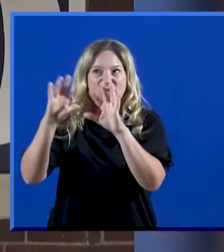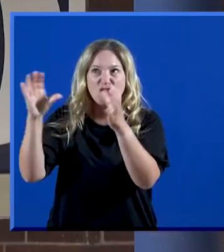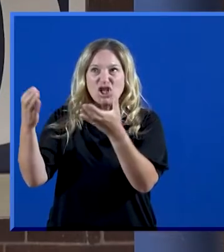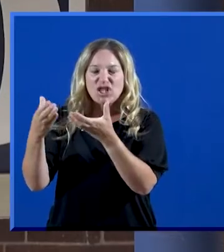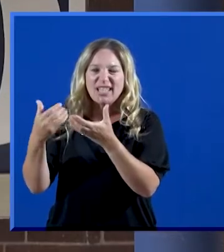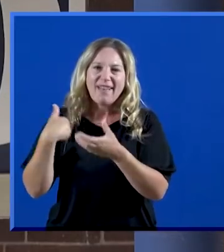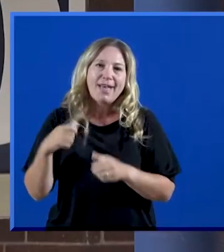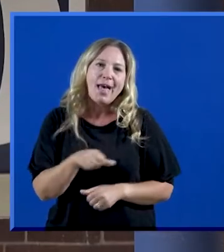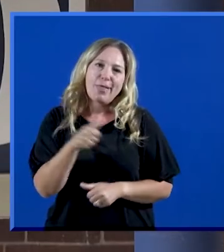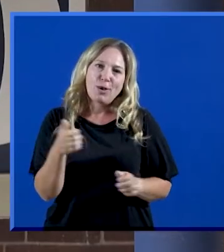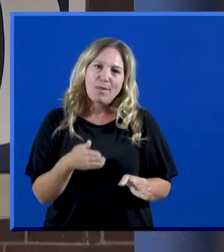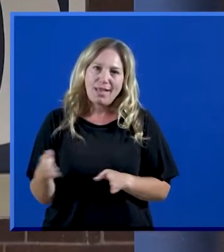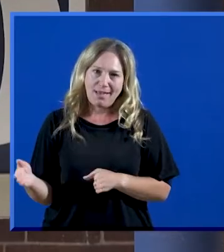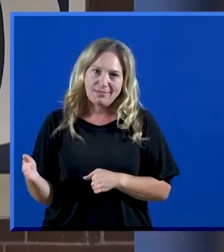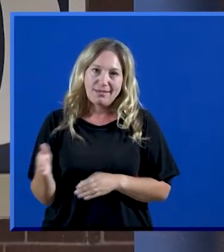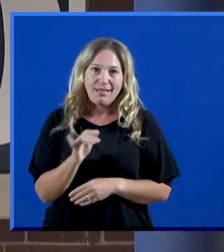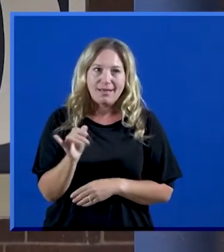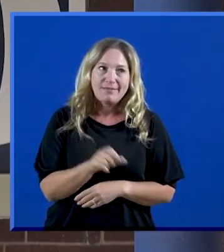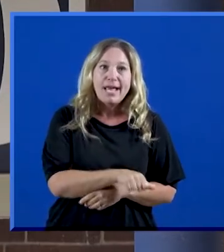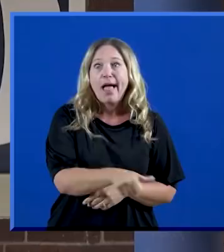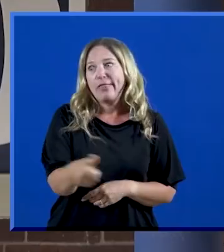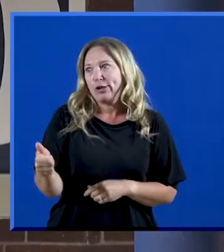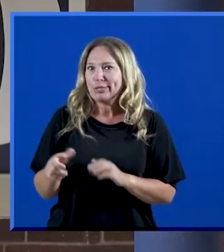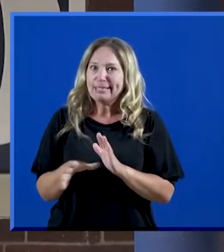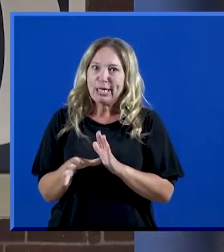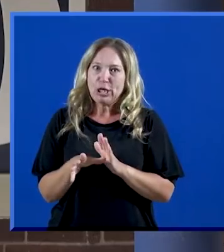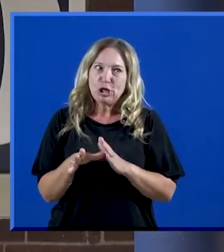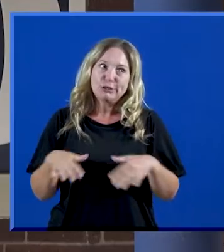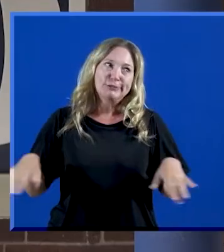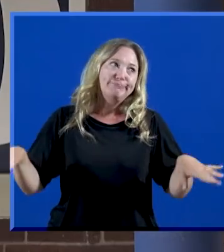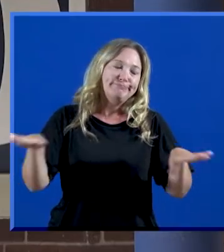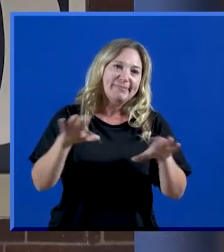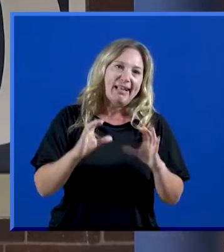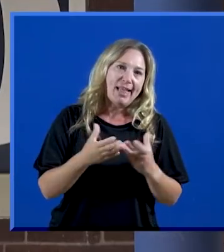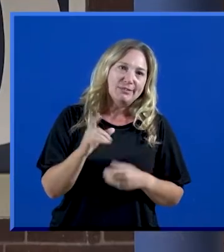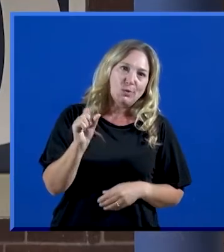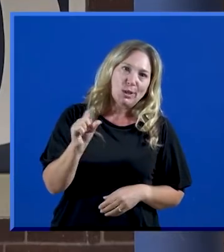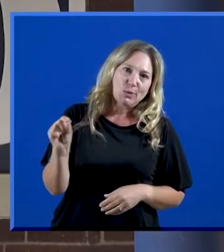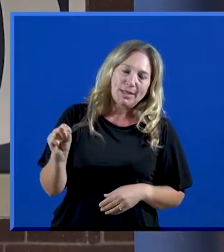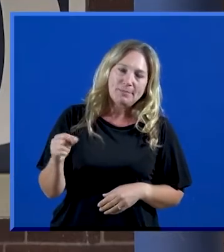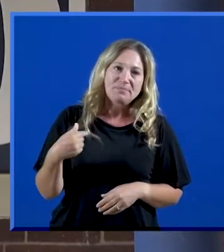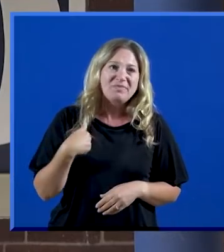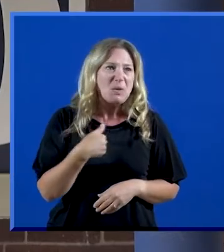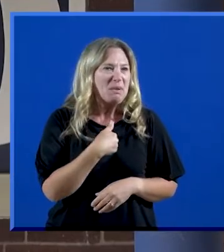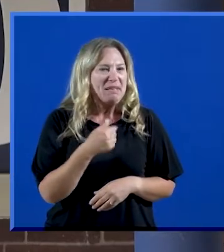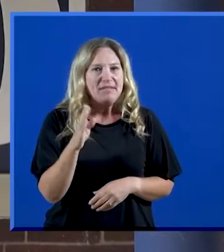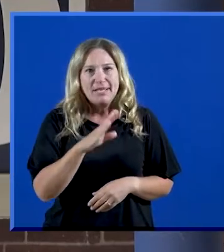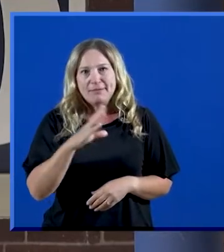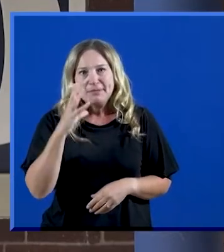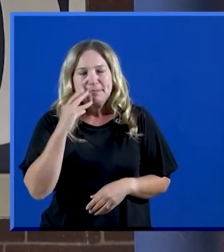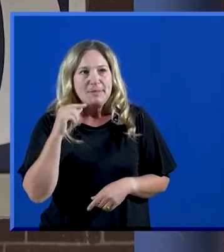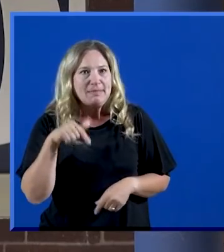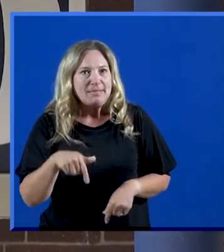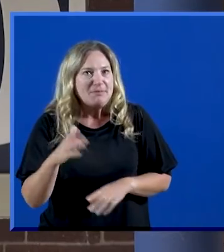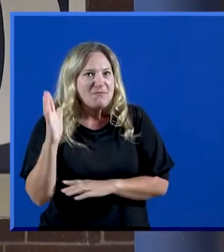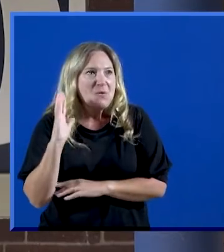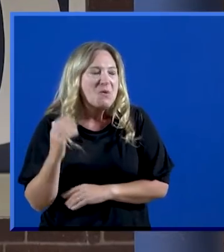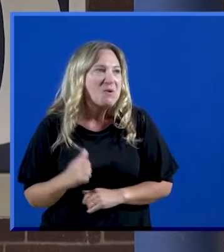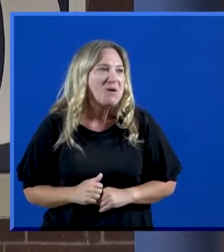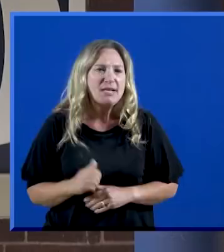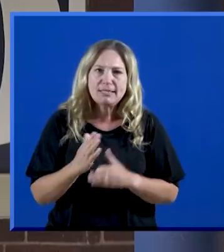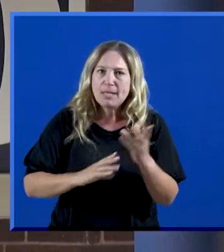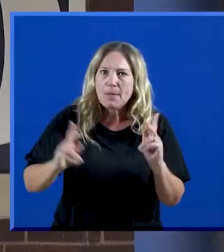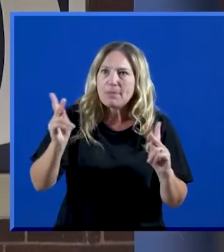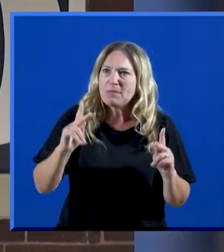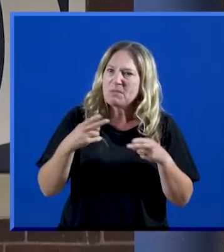universe had other plans for you, along with every other senior graduating in the class of 2020. We are in a time unlike anything we have experienced in modern